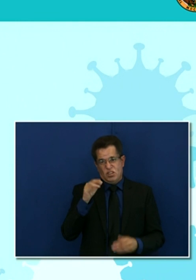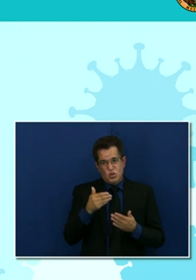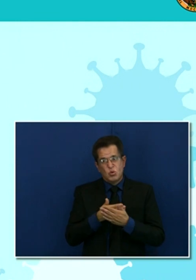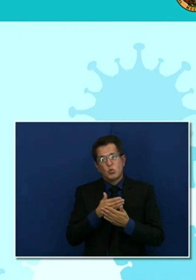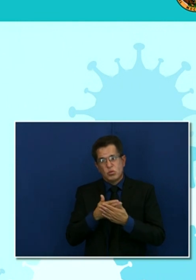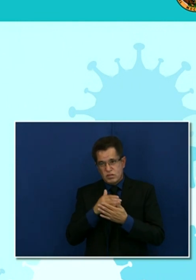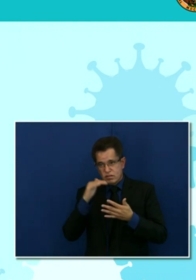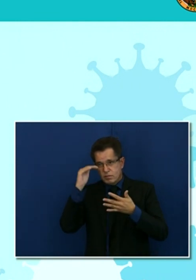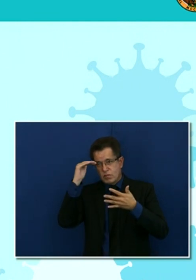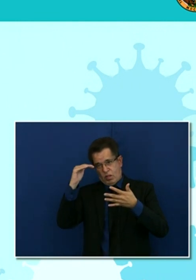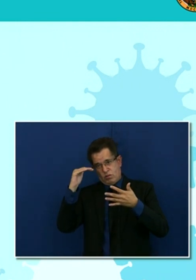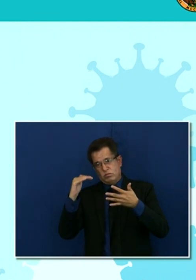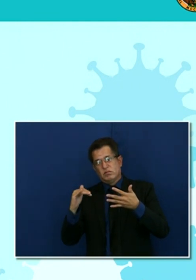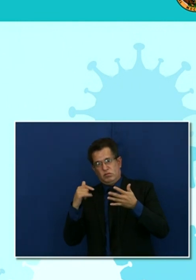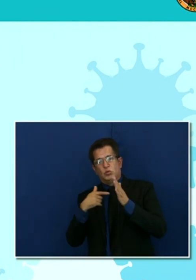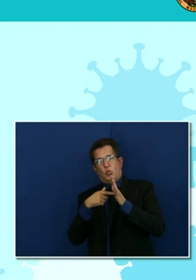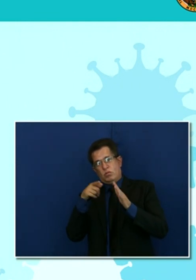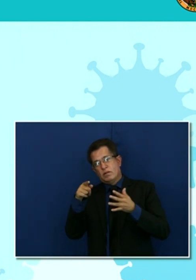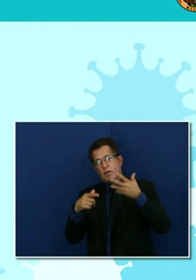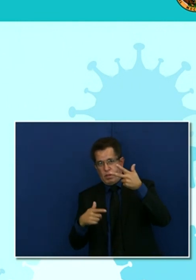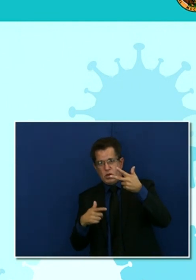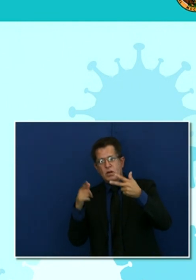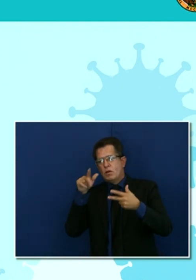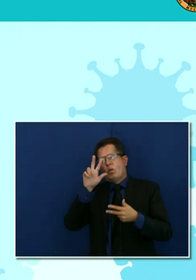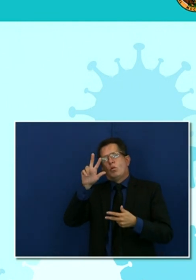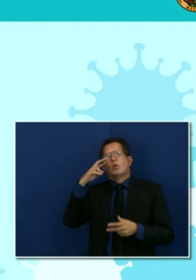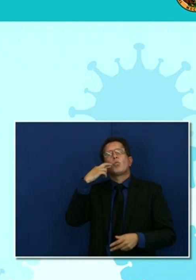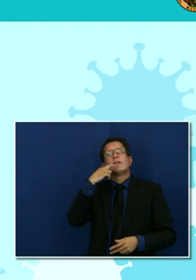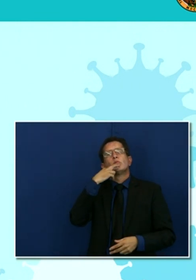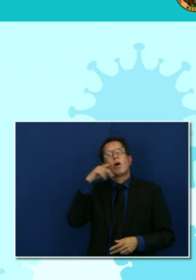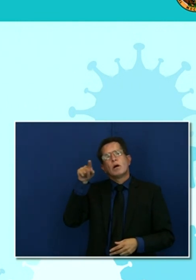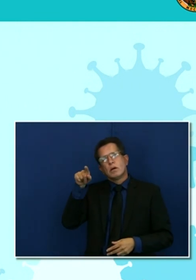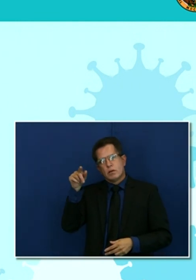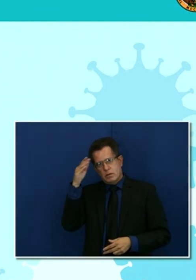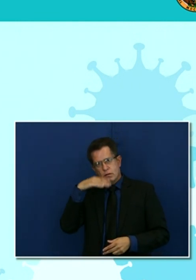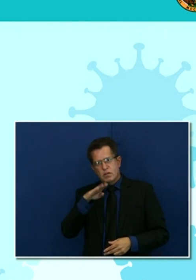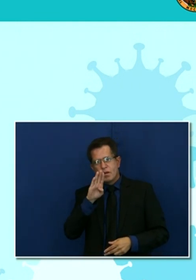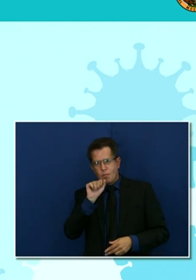which includes the list that is here. 3 are in restaurants/bars, 2